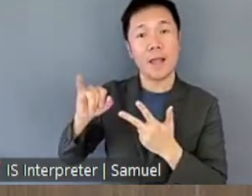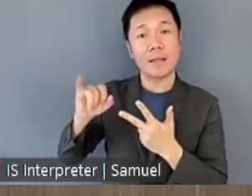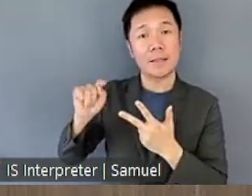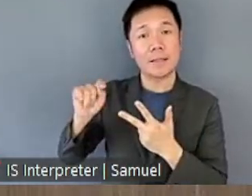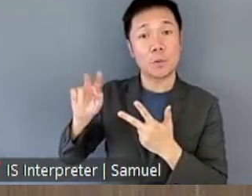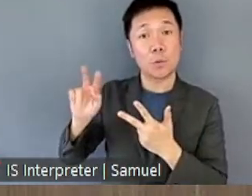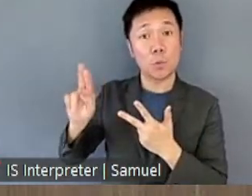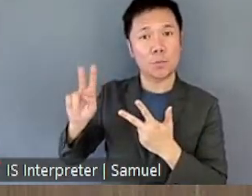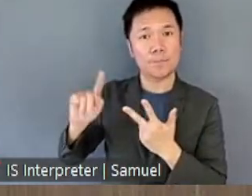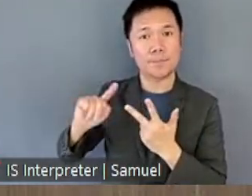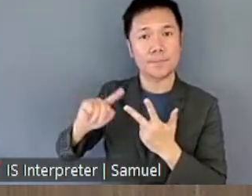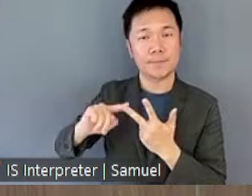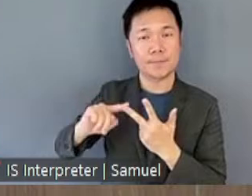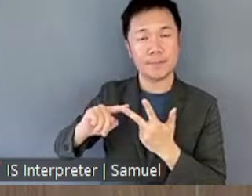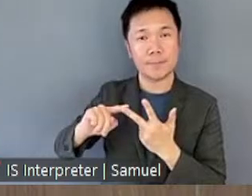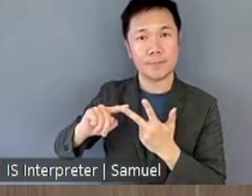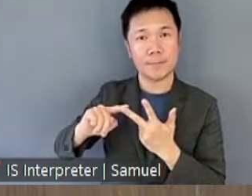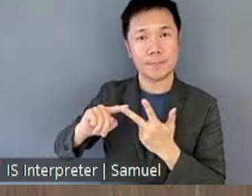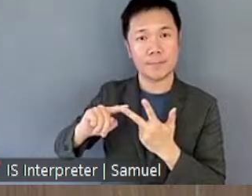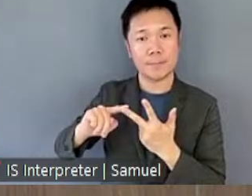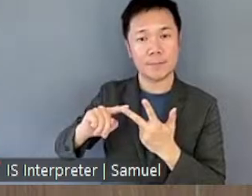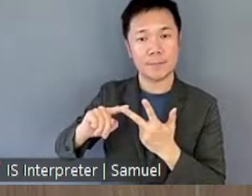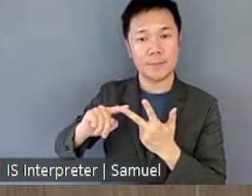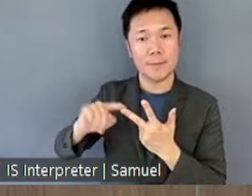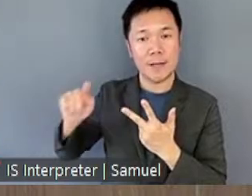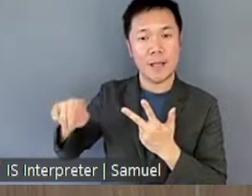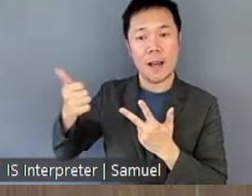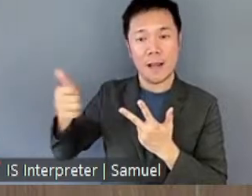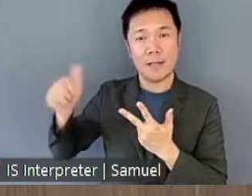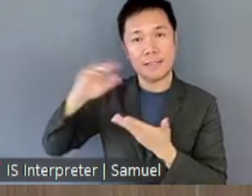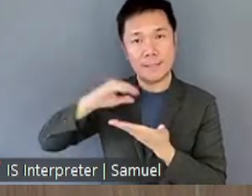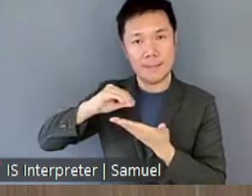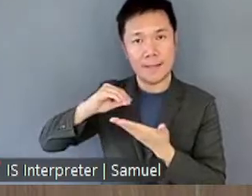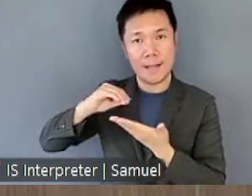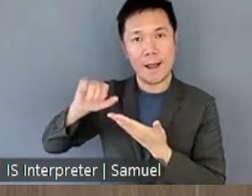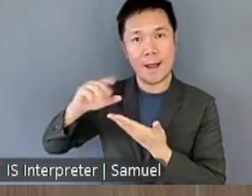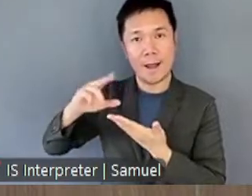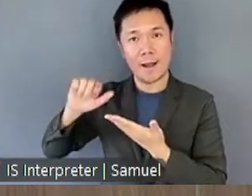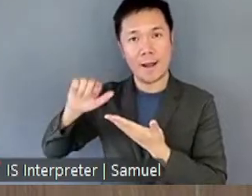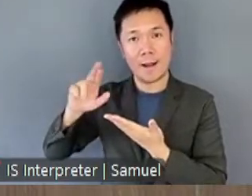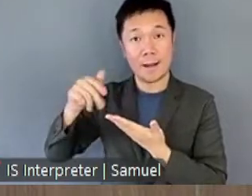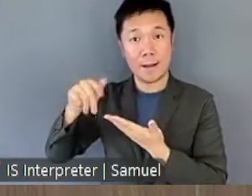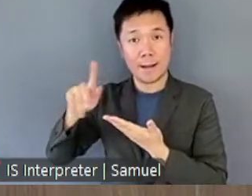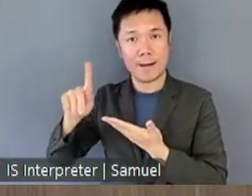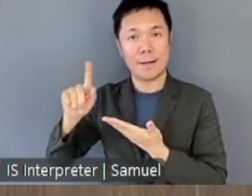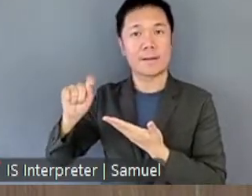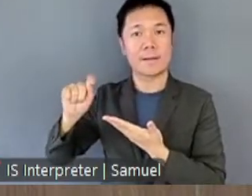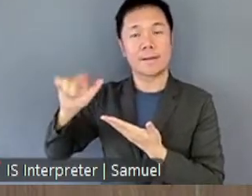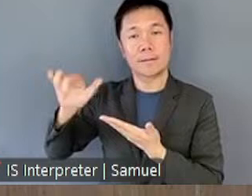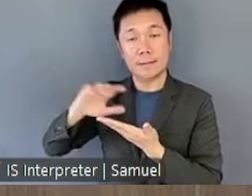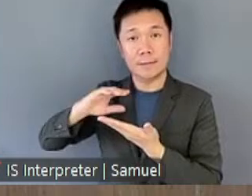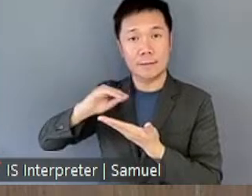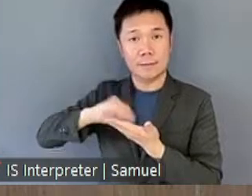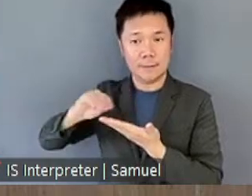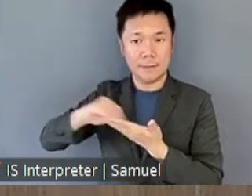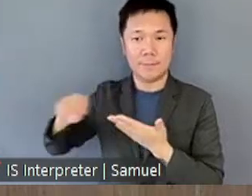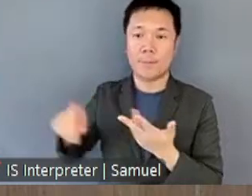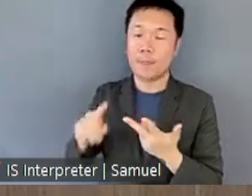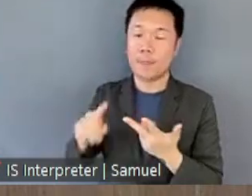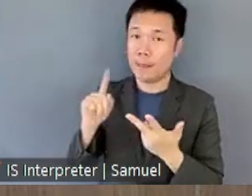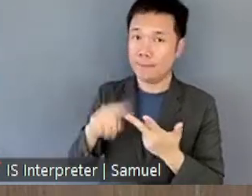ITU, and the UNCTAD Secretariats. It is on the